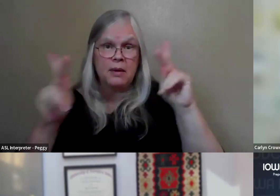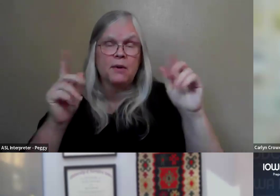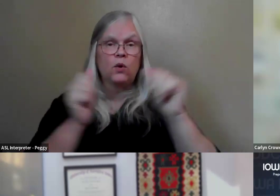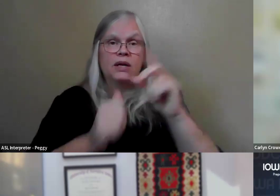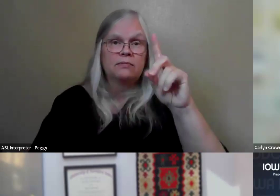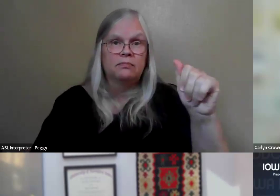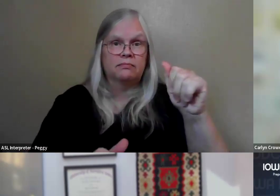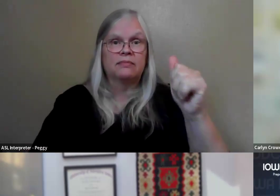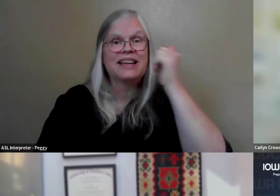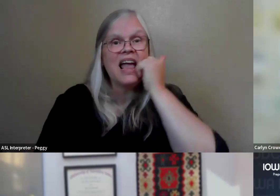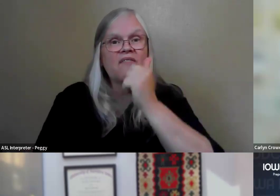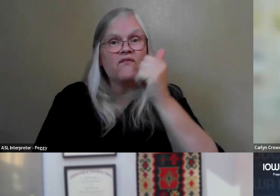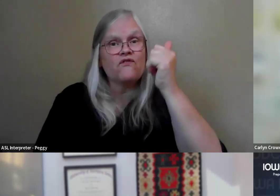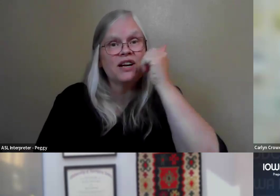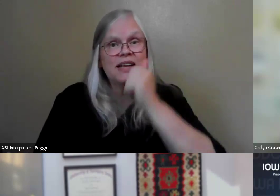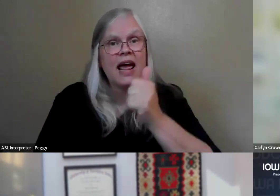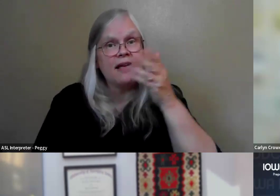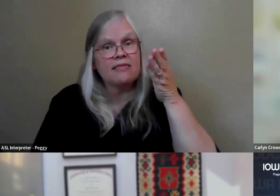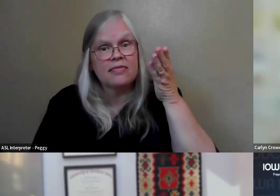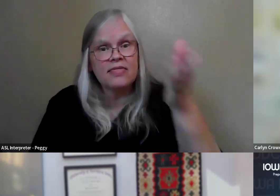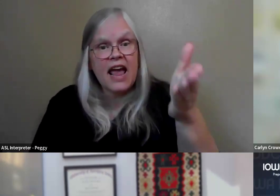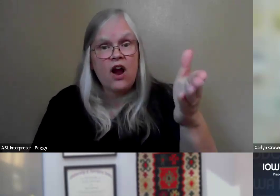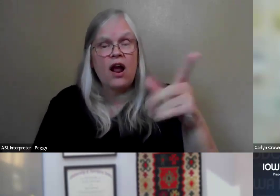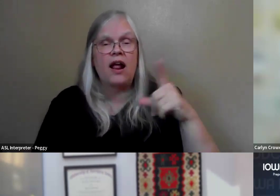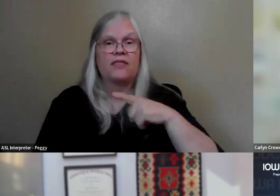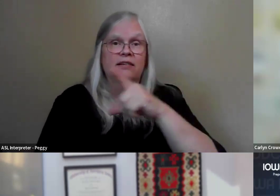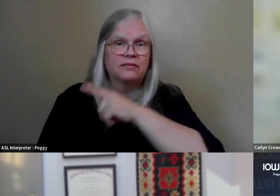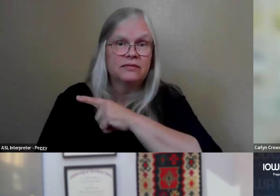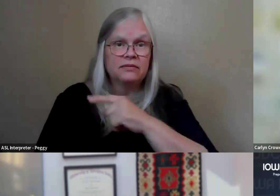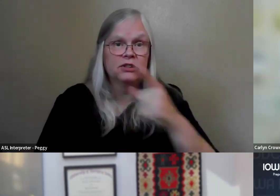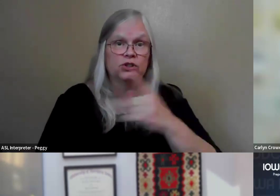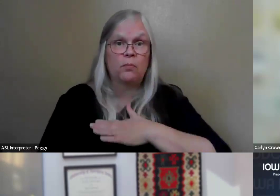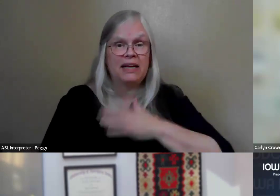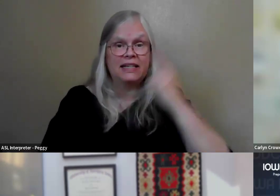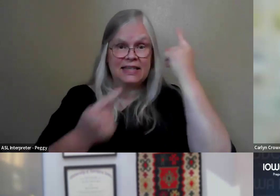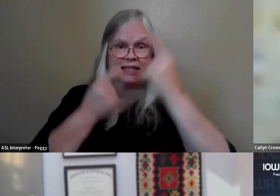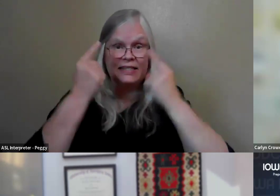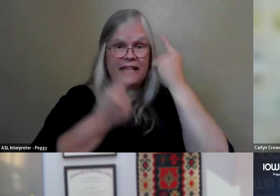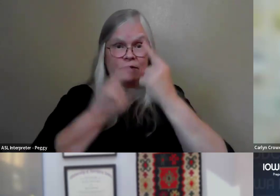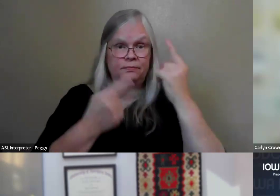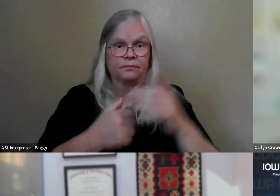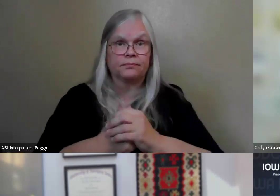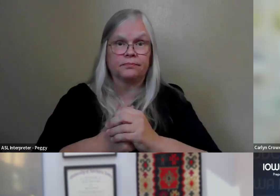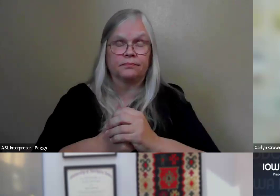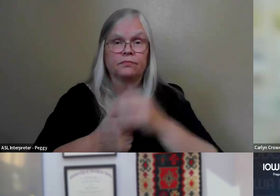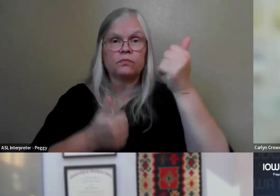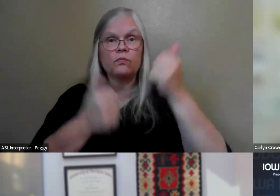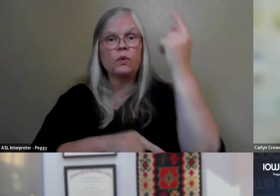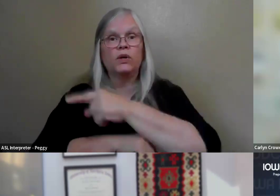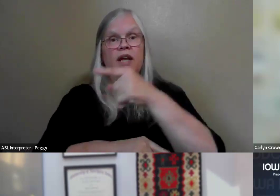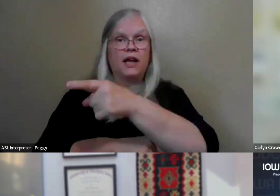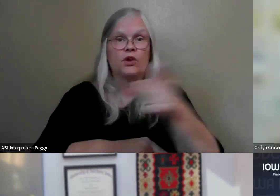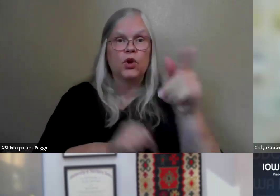disabilities every single day that the legislature is in session. So please start considering now what day you may be able to come